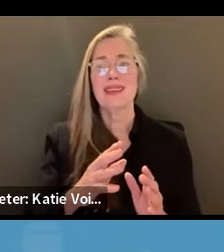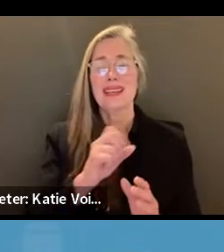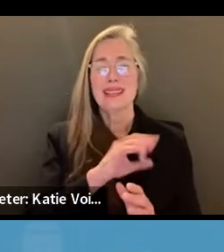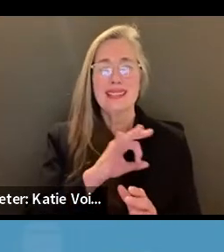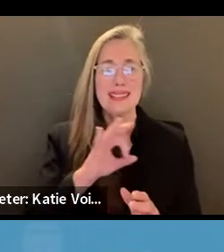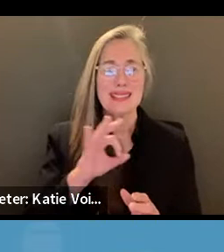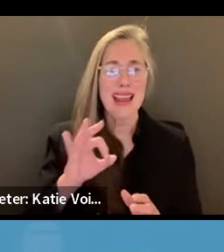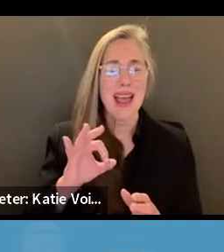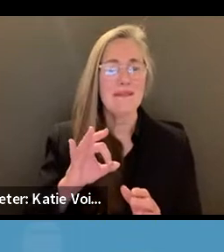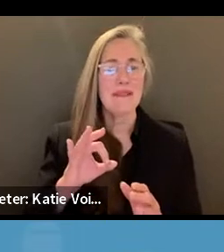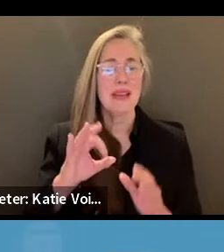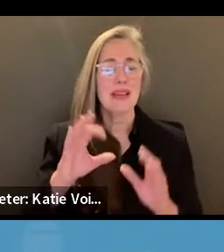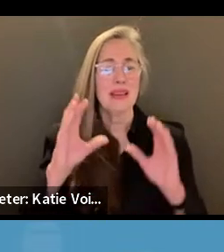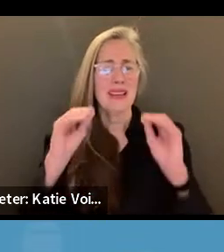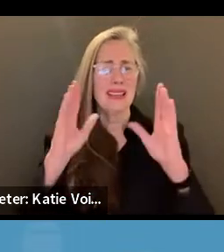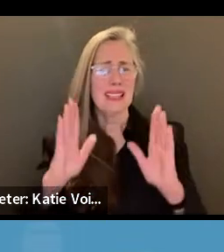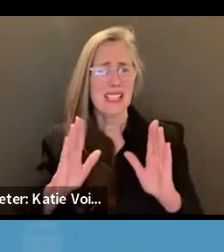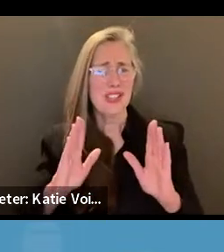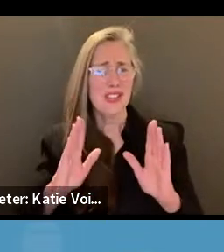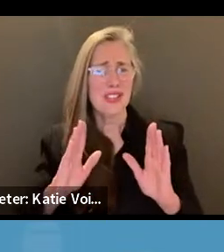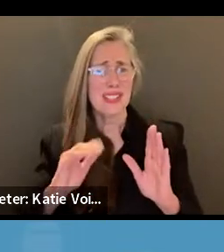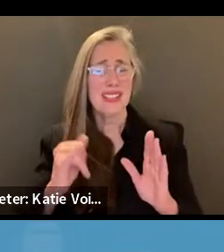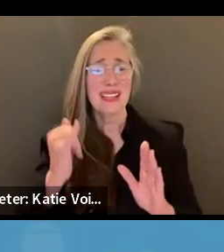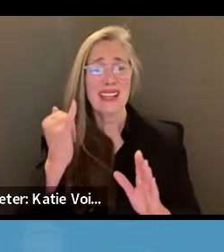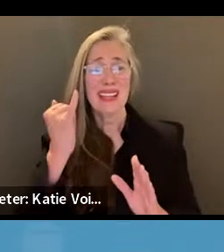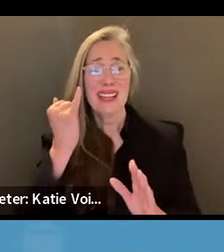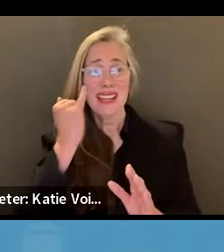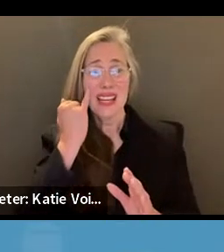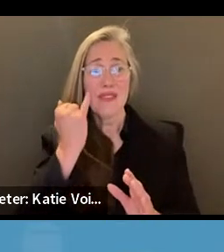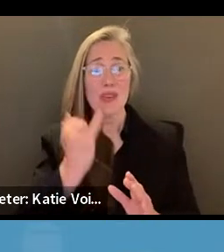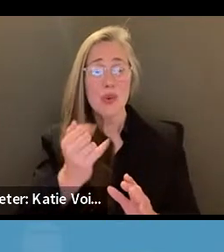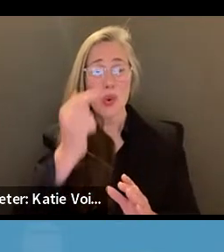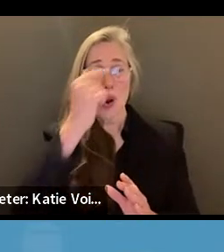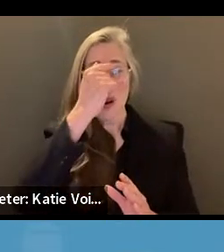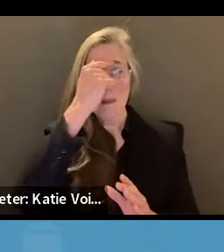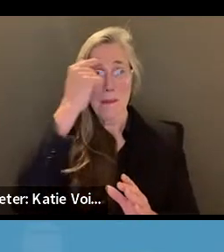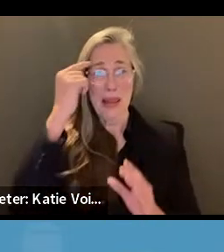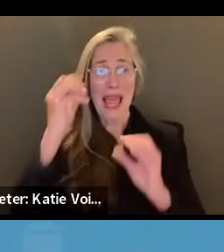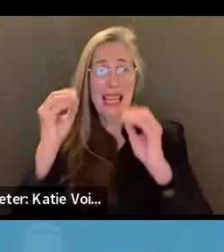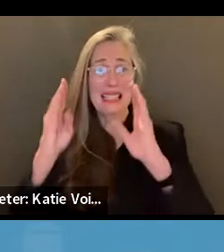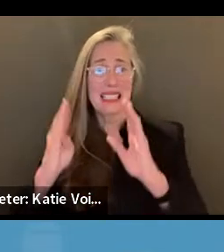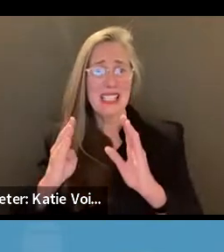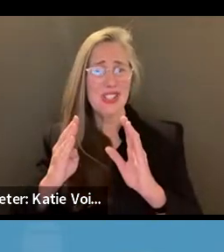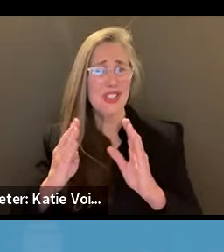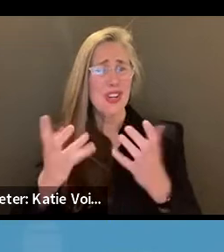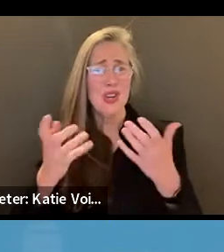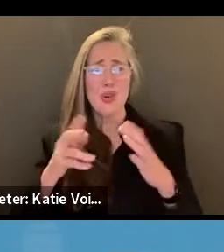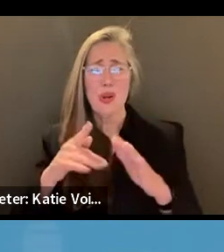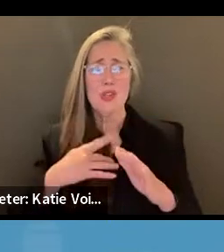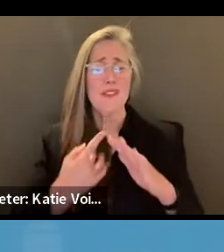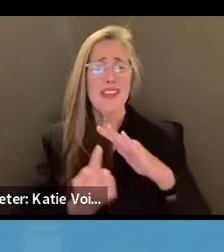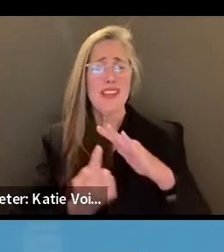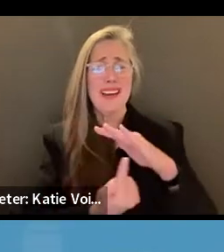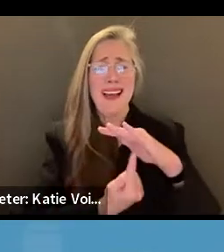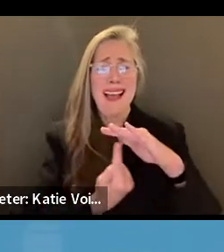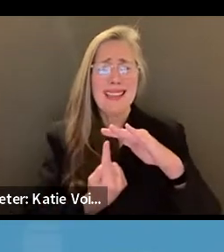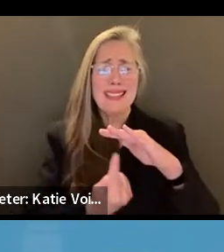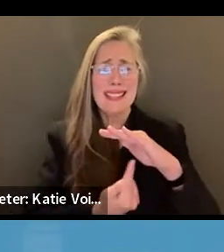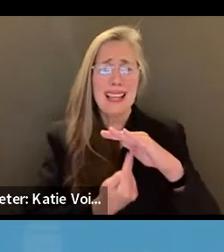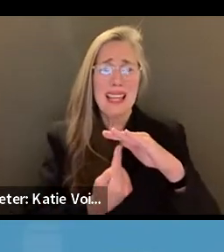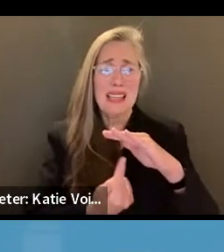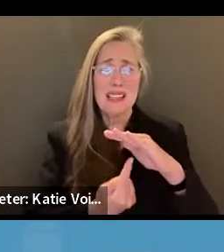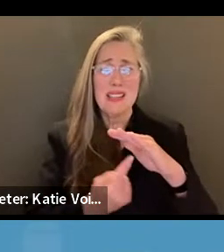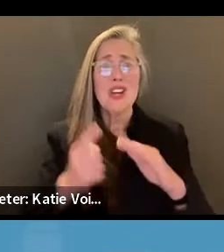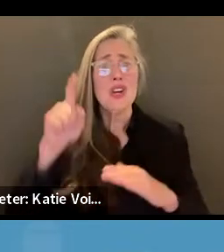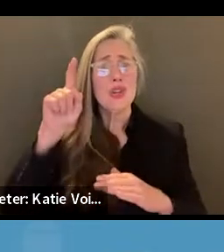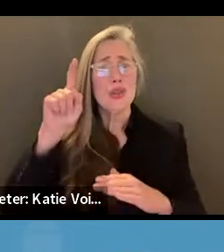Black teacher in one of our classrooms, you need just as much support, because of the attitudes that are